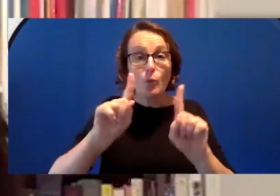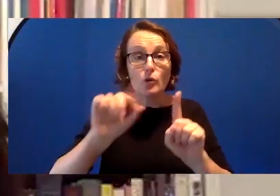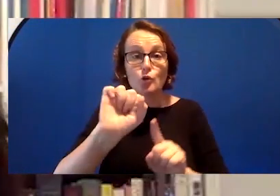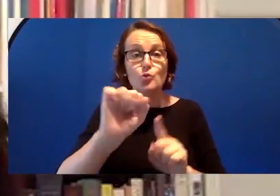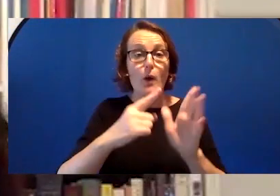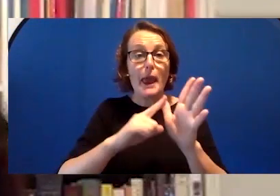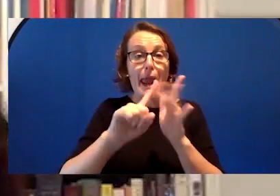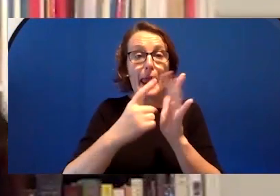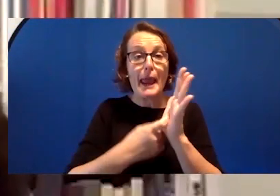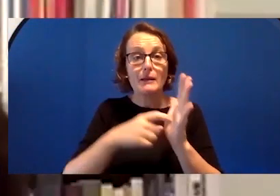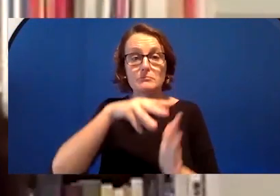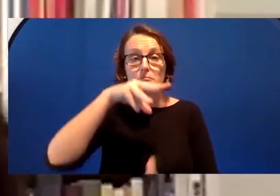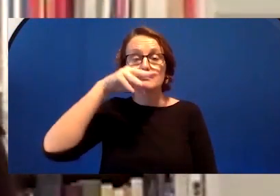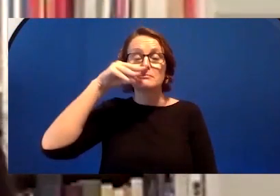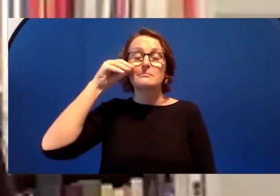out of your nostrils.